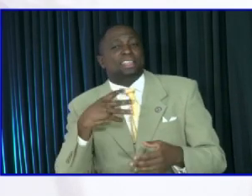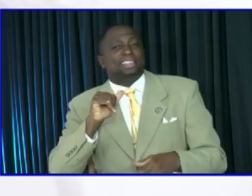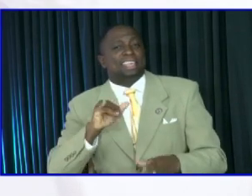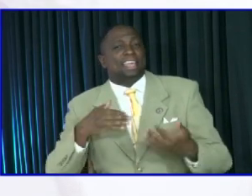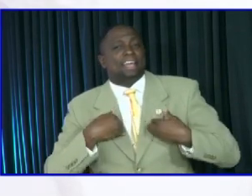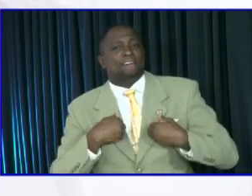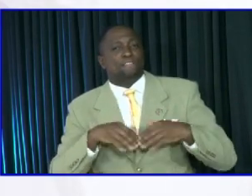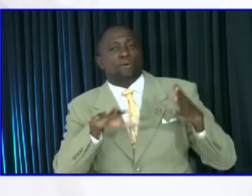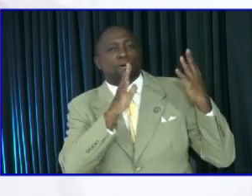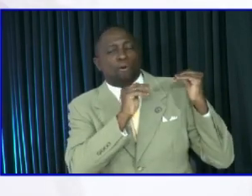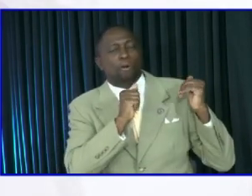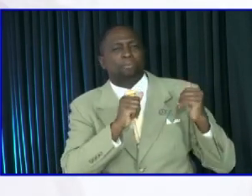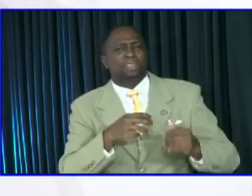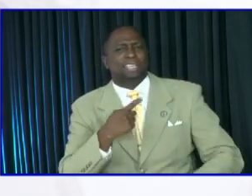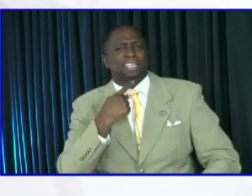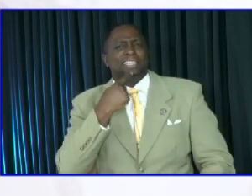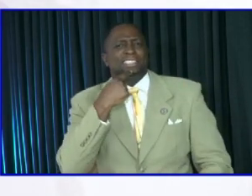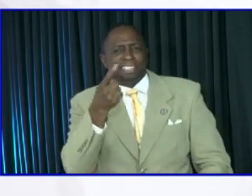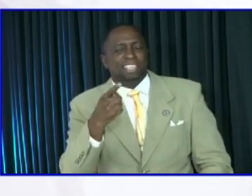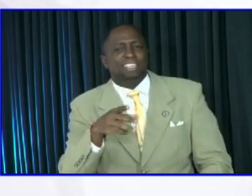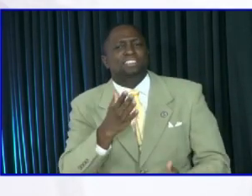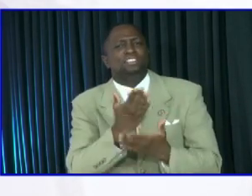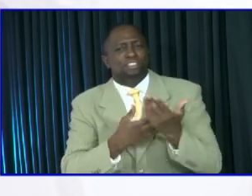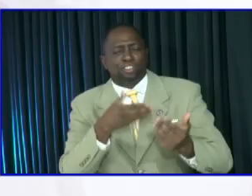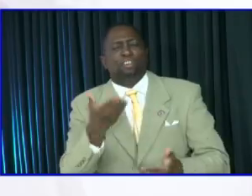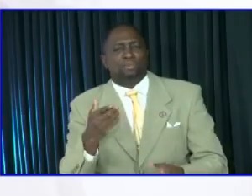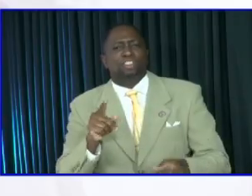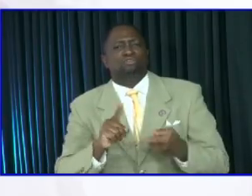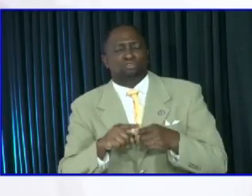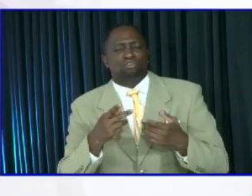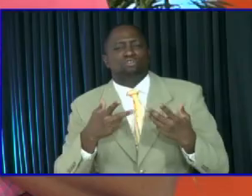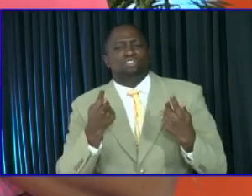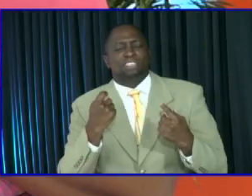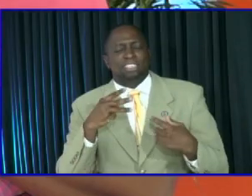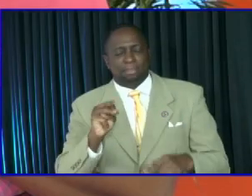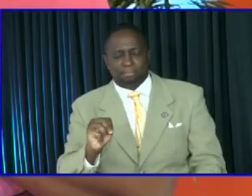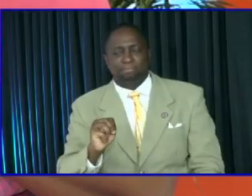say a 30 seconds comment to them as we close.